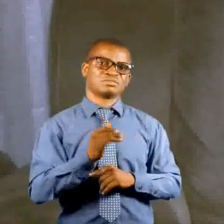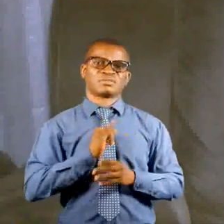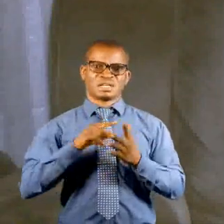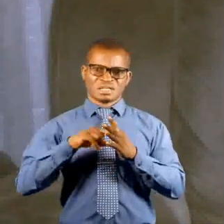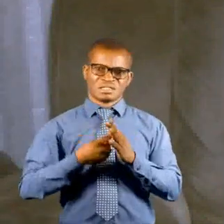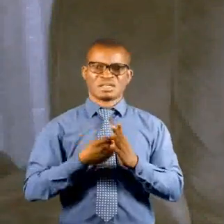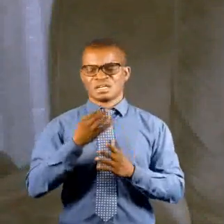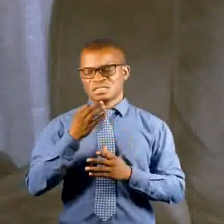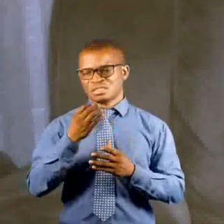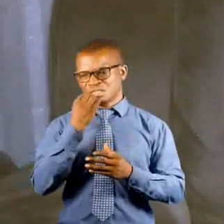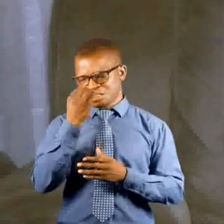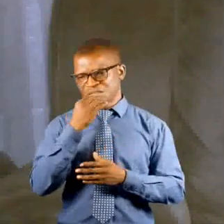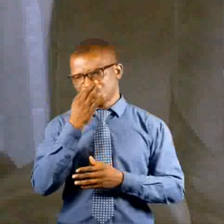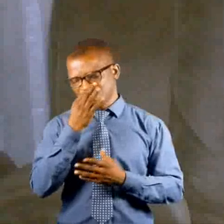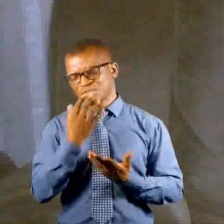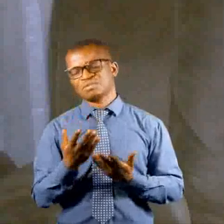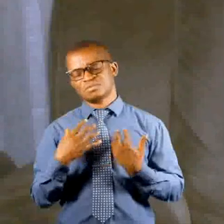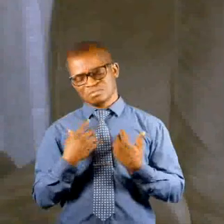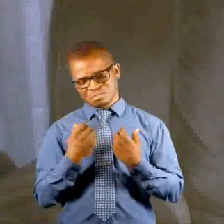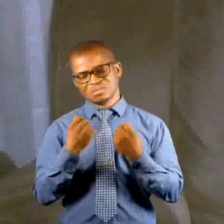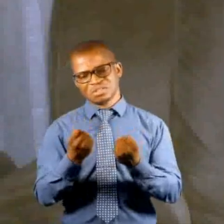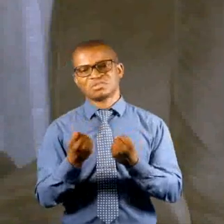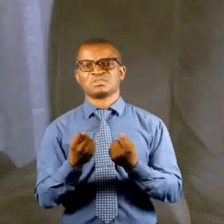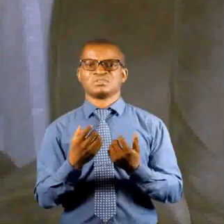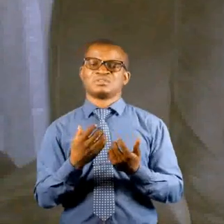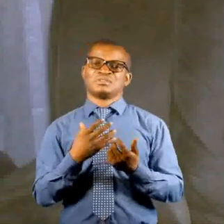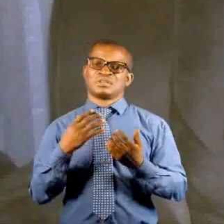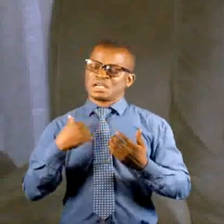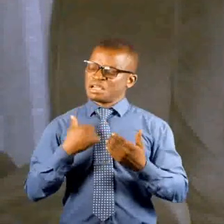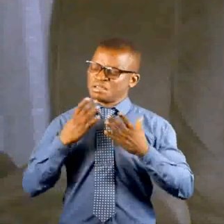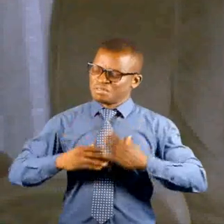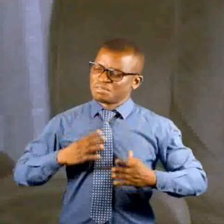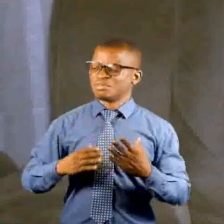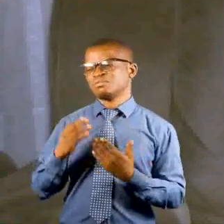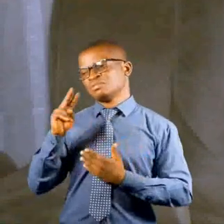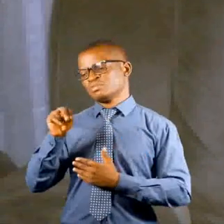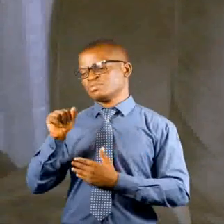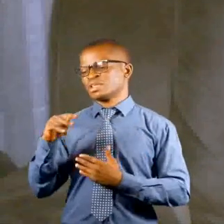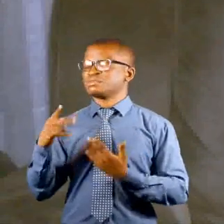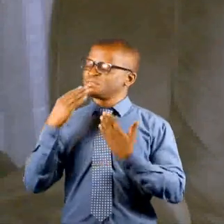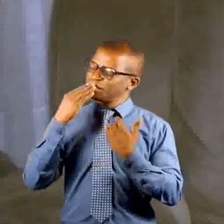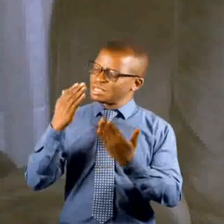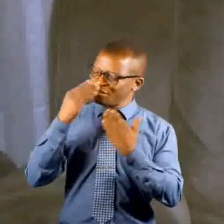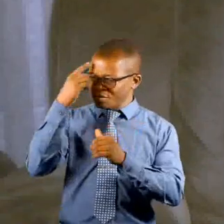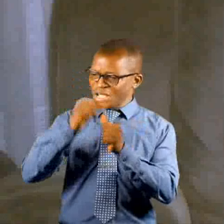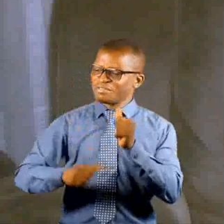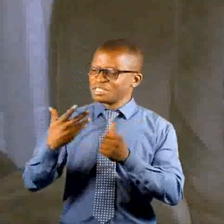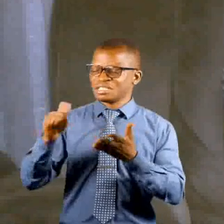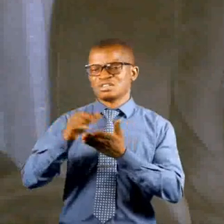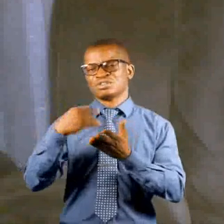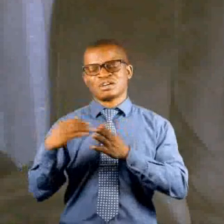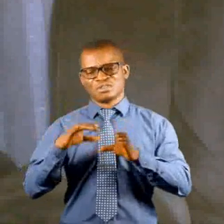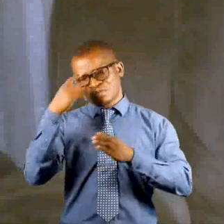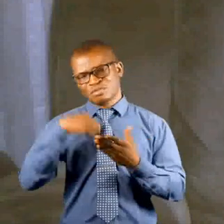and I start eating, getting myself well, and having clothes. I want to thank Naptip for everything that they have